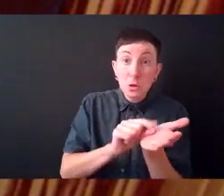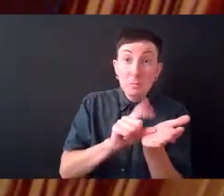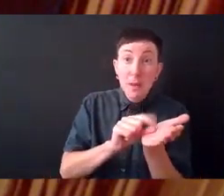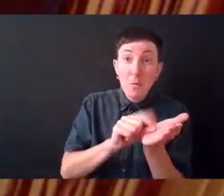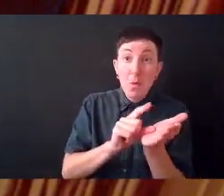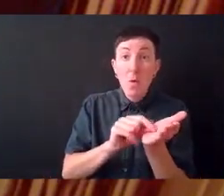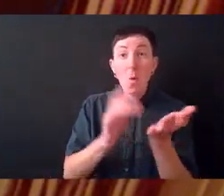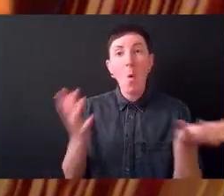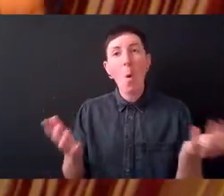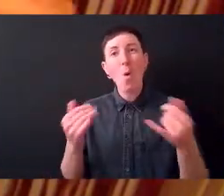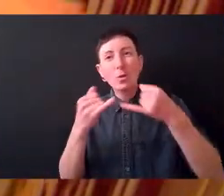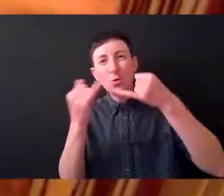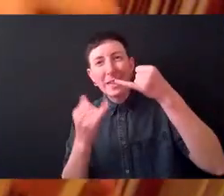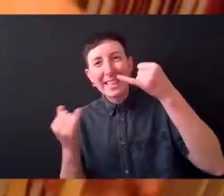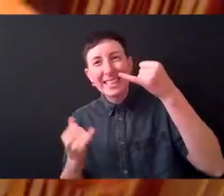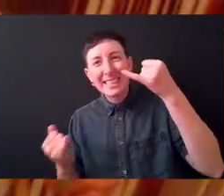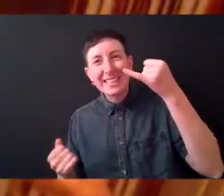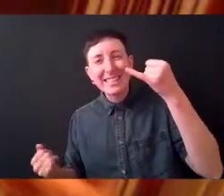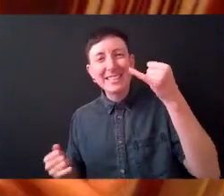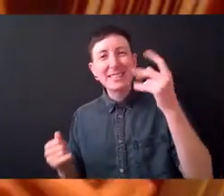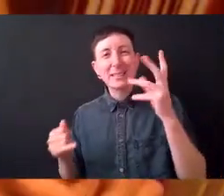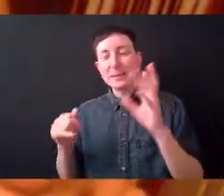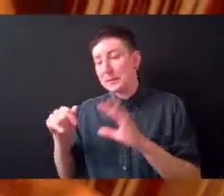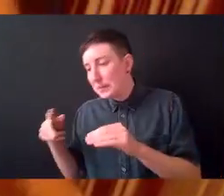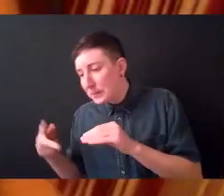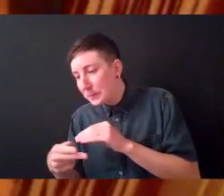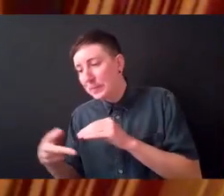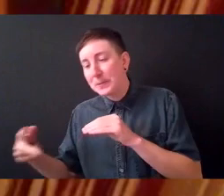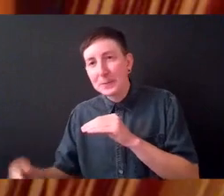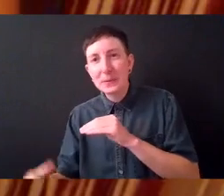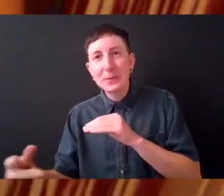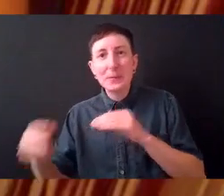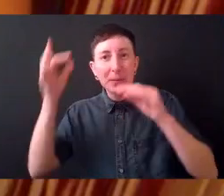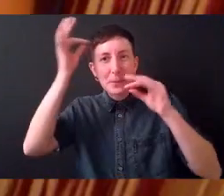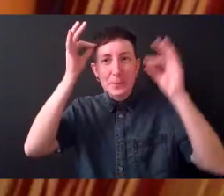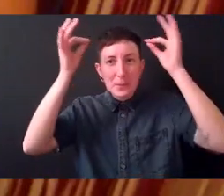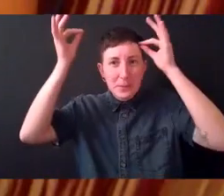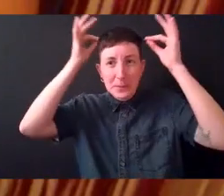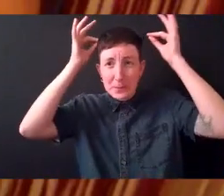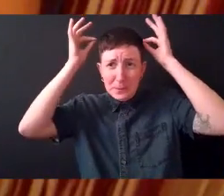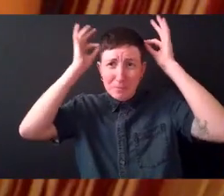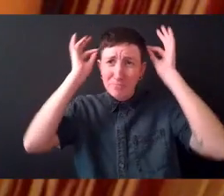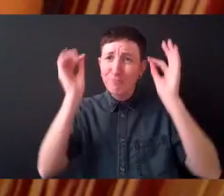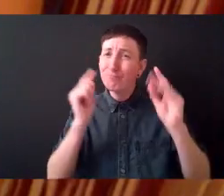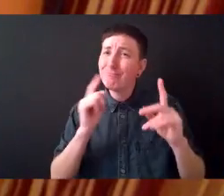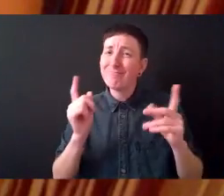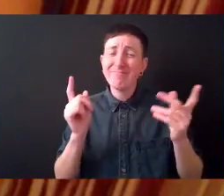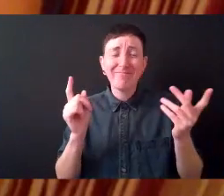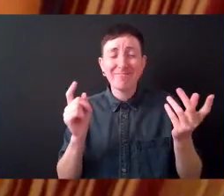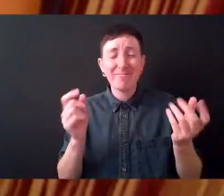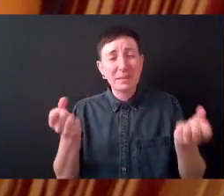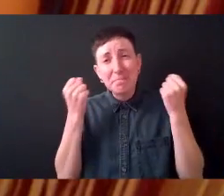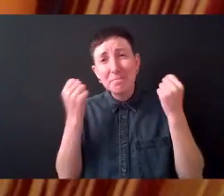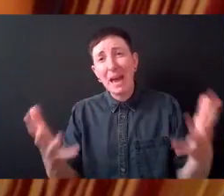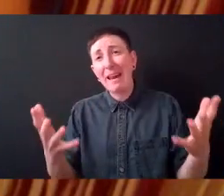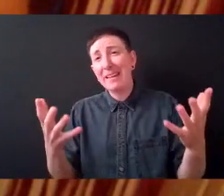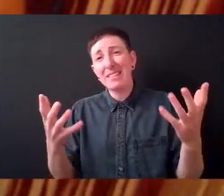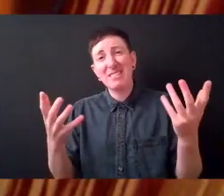really beautiful. The possibilities are truly endless when making a sock